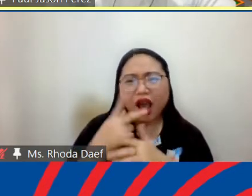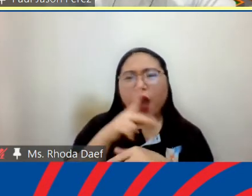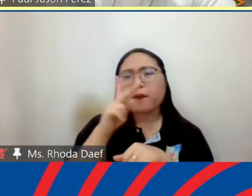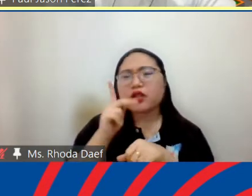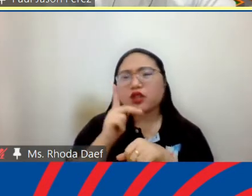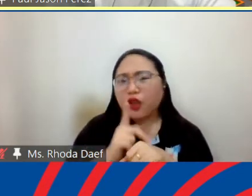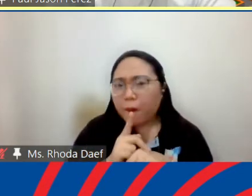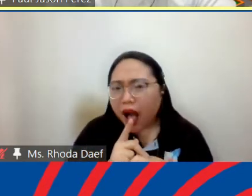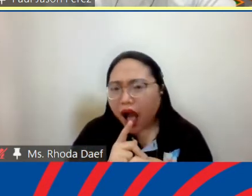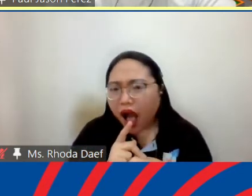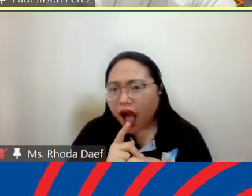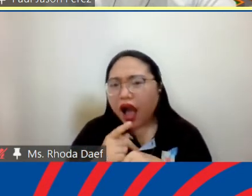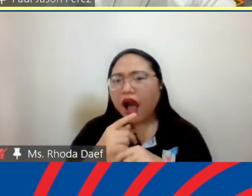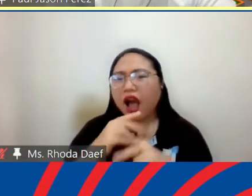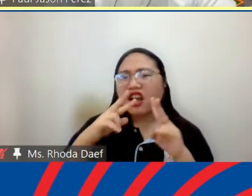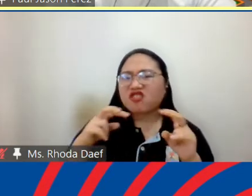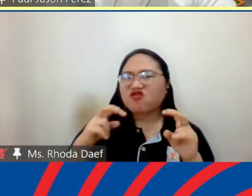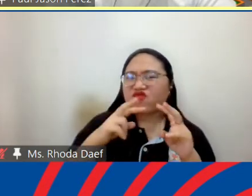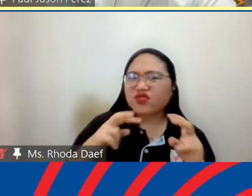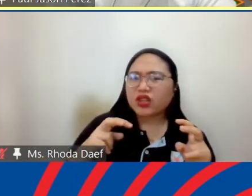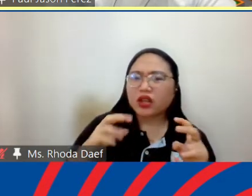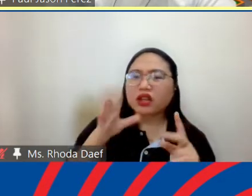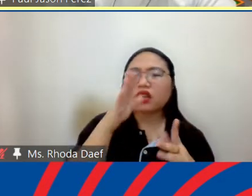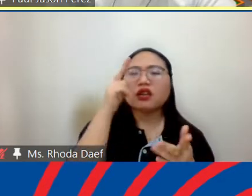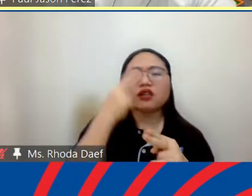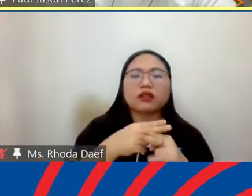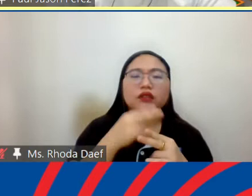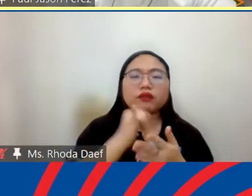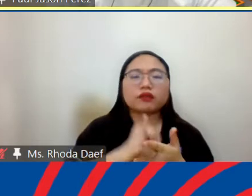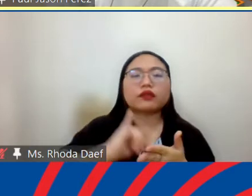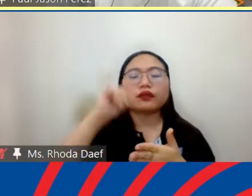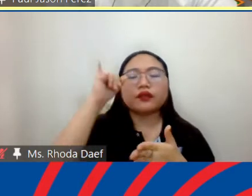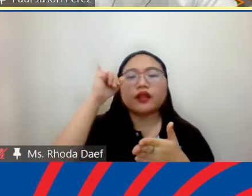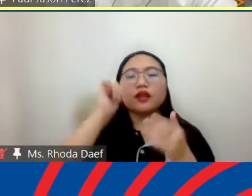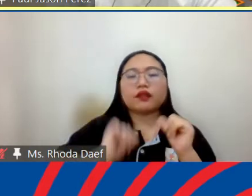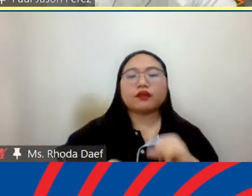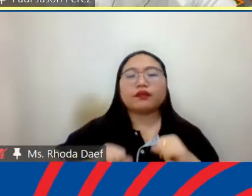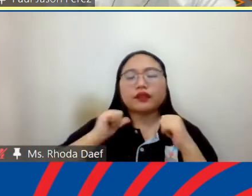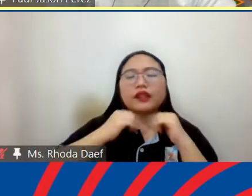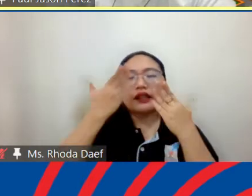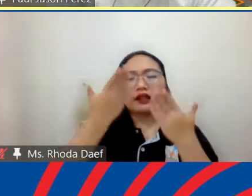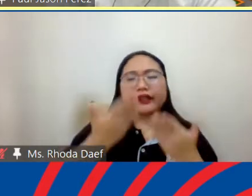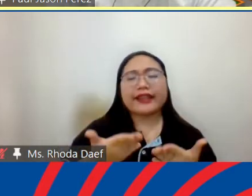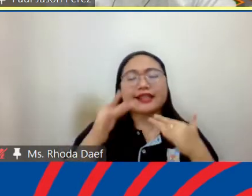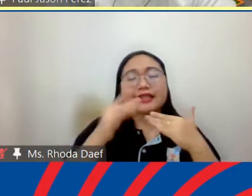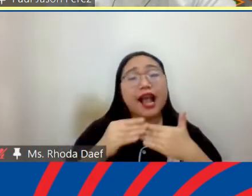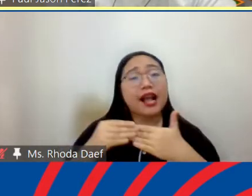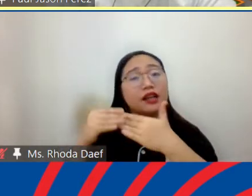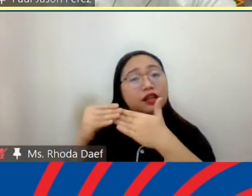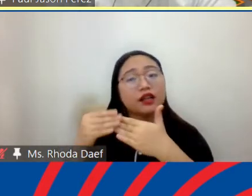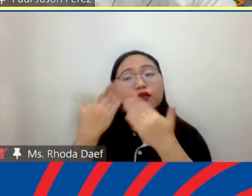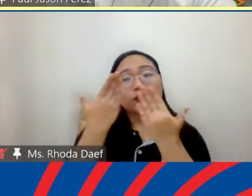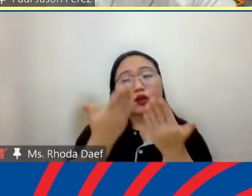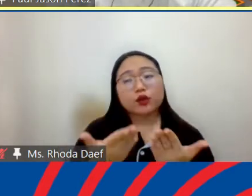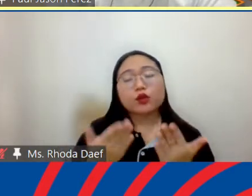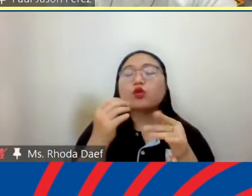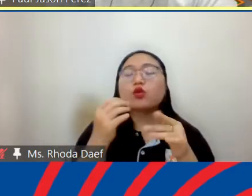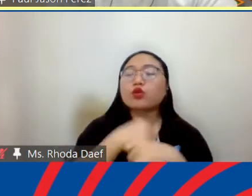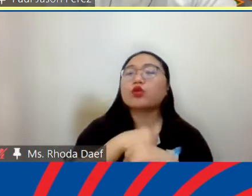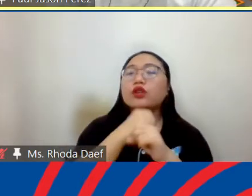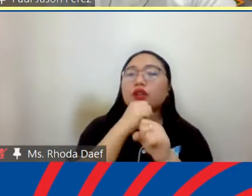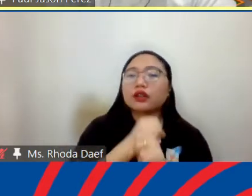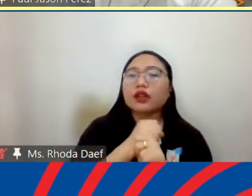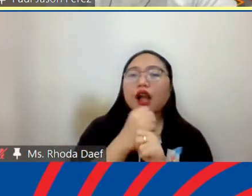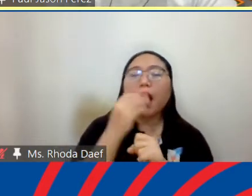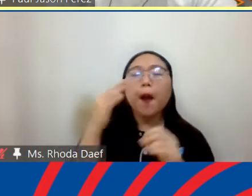investigator, their name, institution, address. So this is a guide for you to create